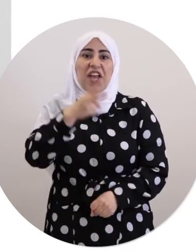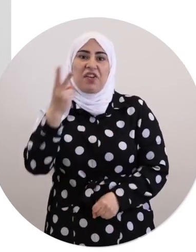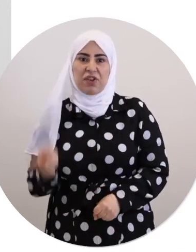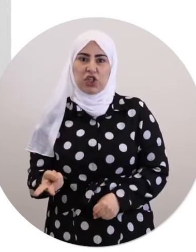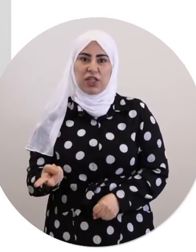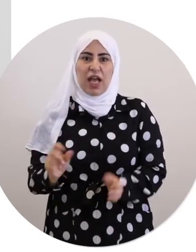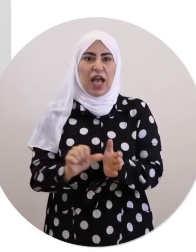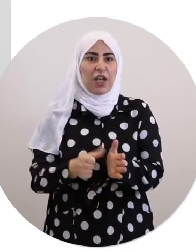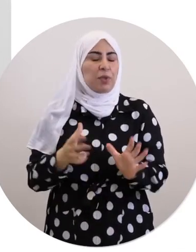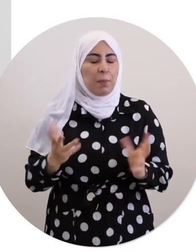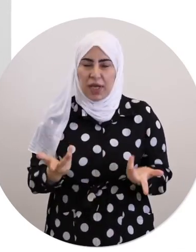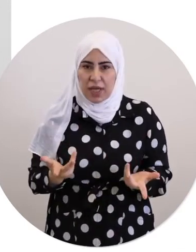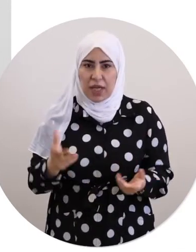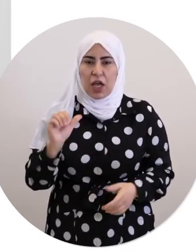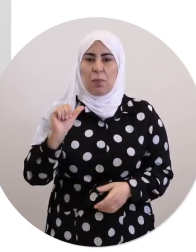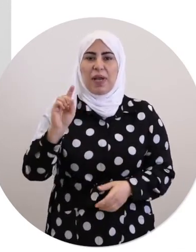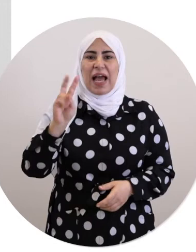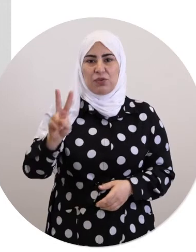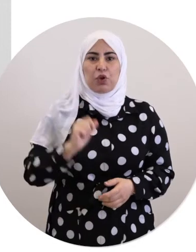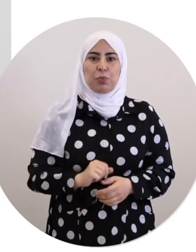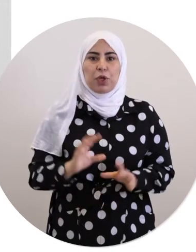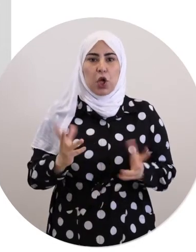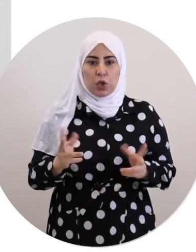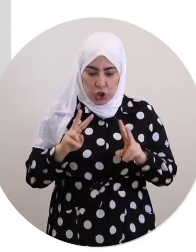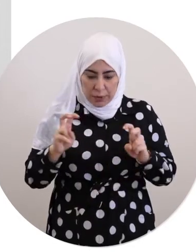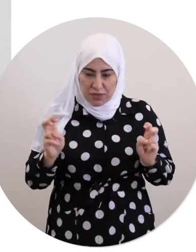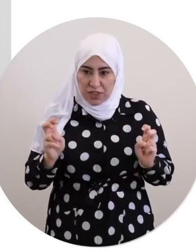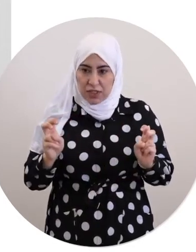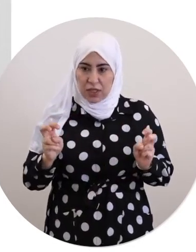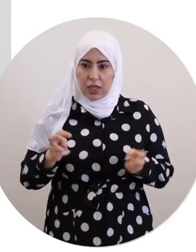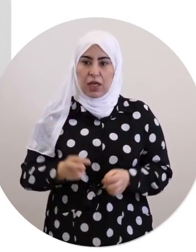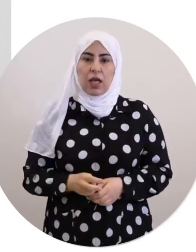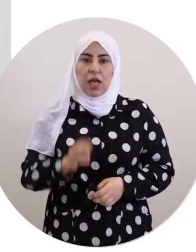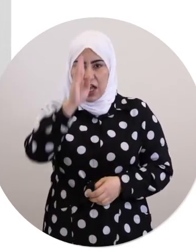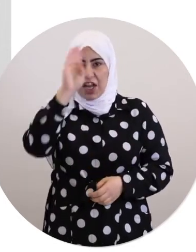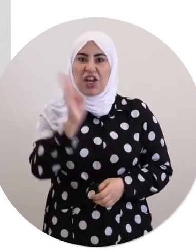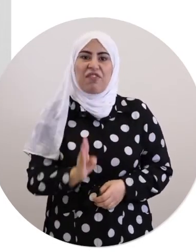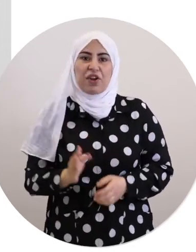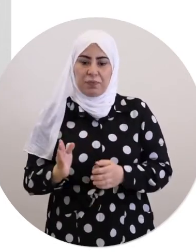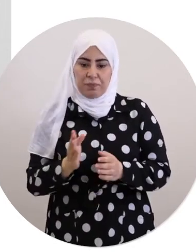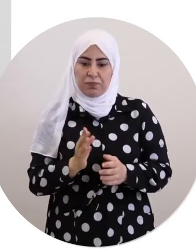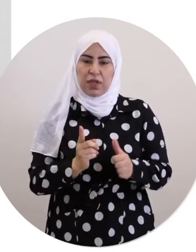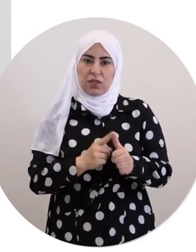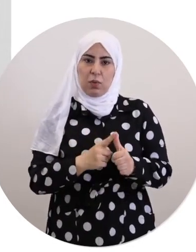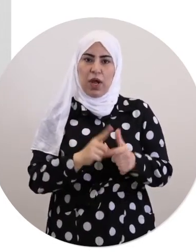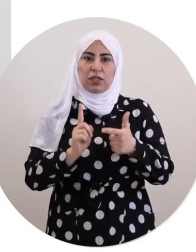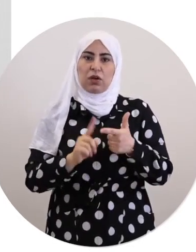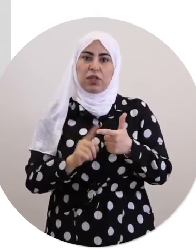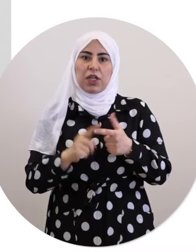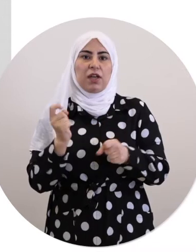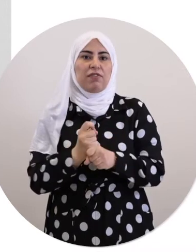I have never been. Very easy. I'm going to start with our adverb, never. And then what am I going to